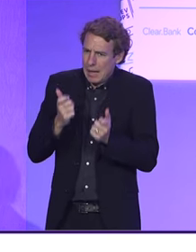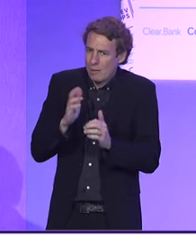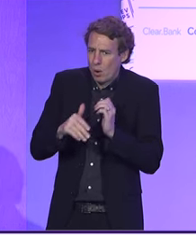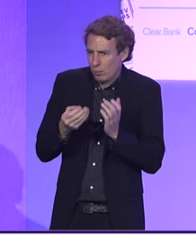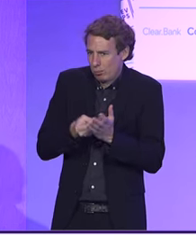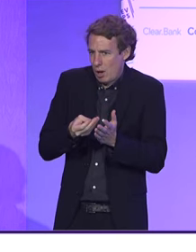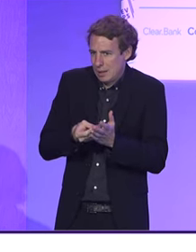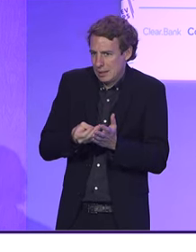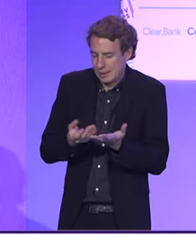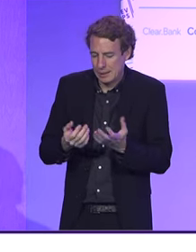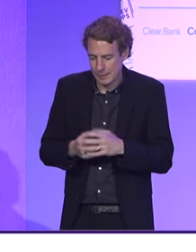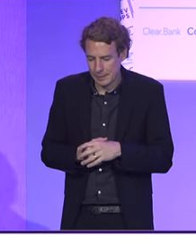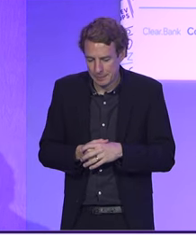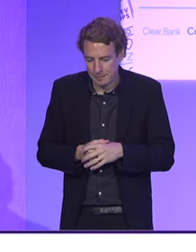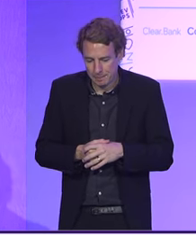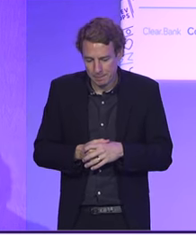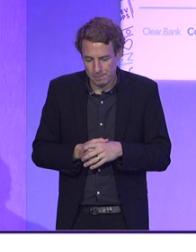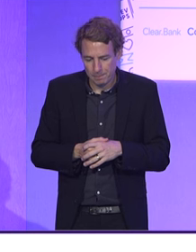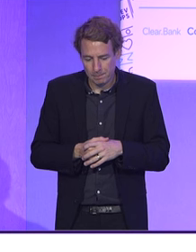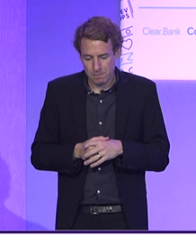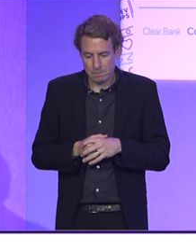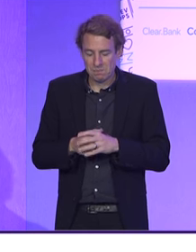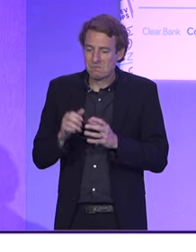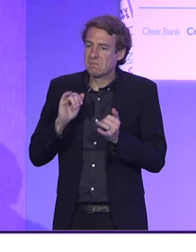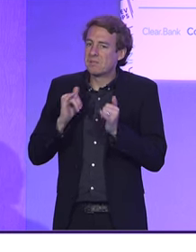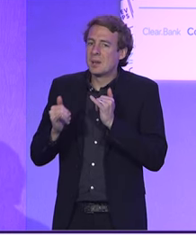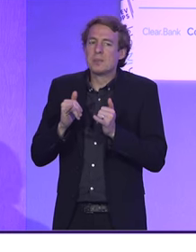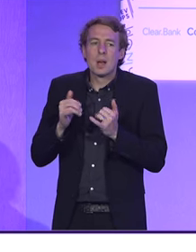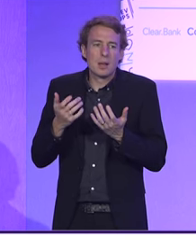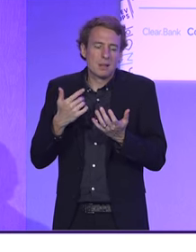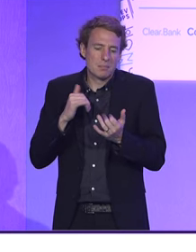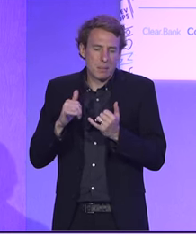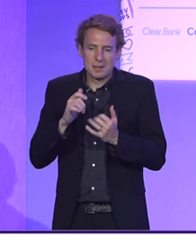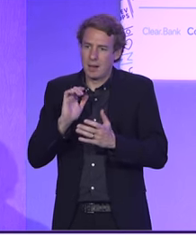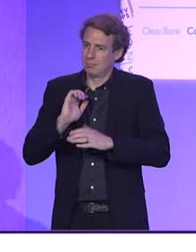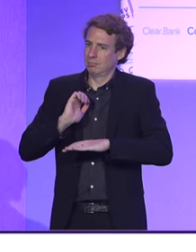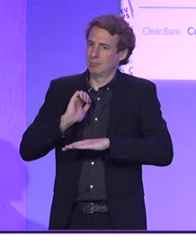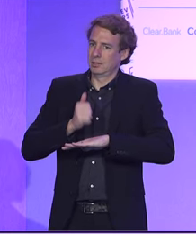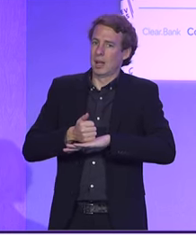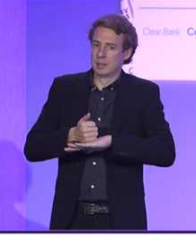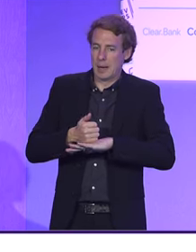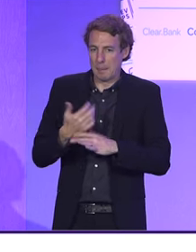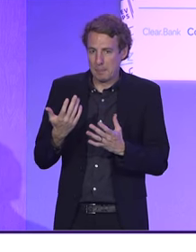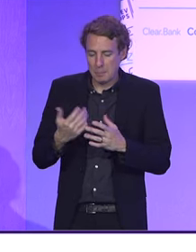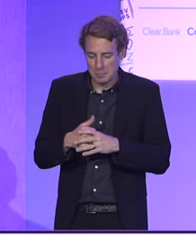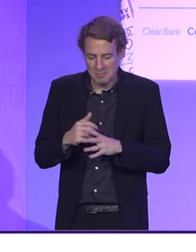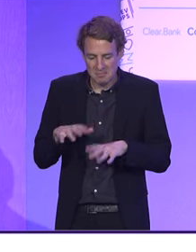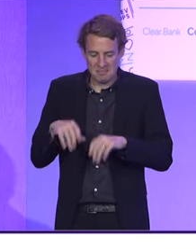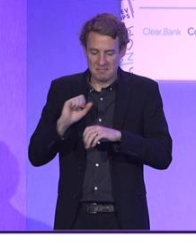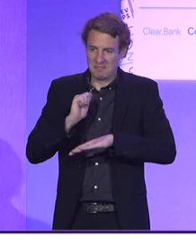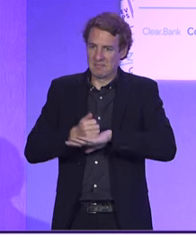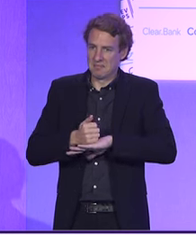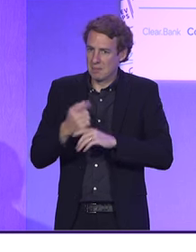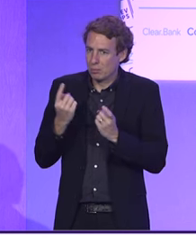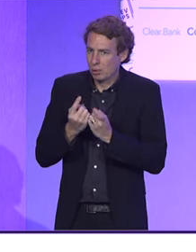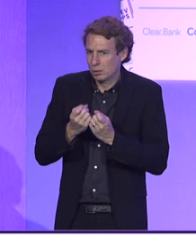sometimes, I buy a startup, and basically with this wonderful product,